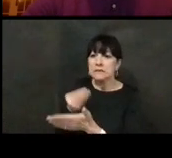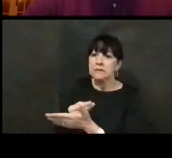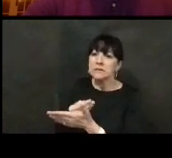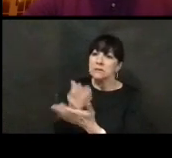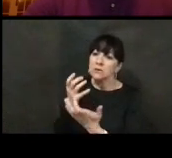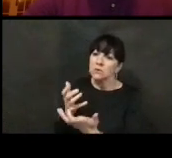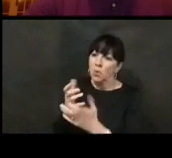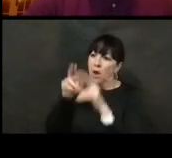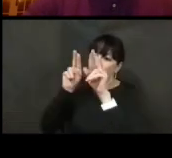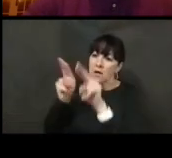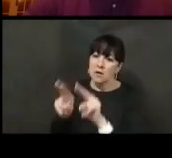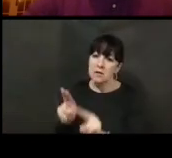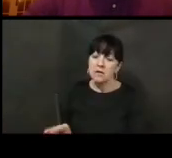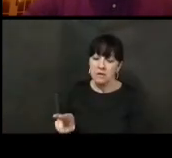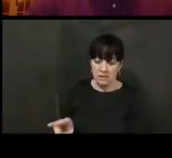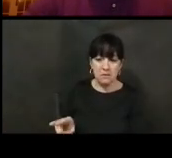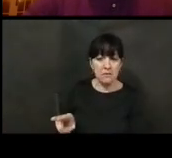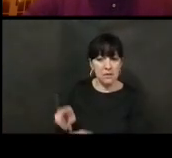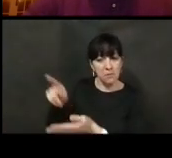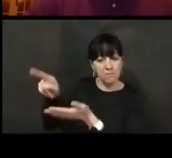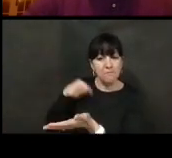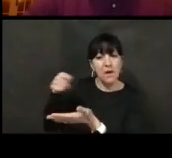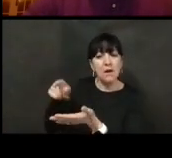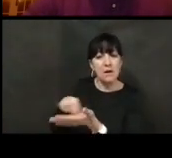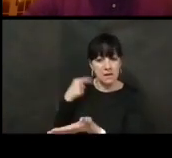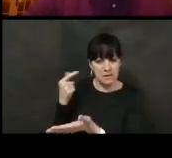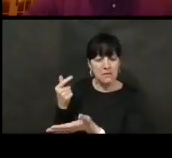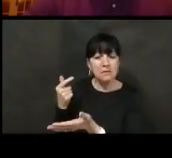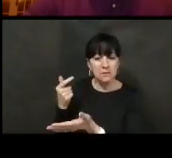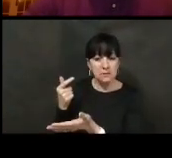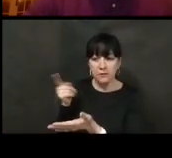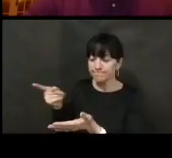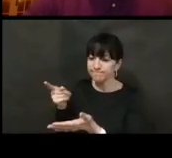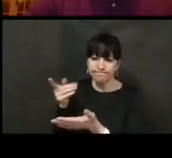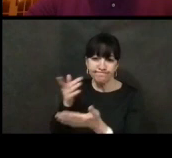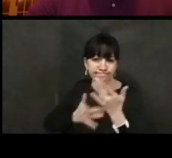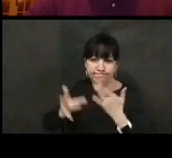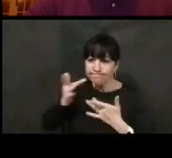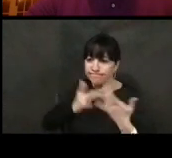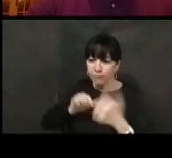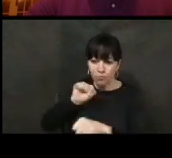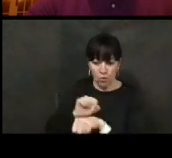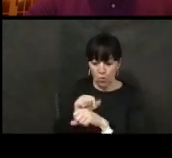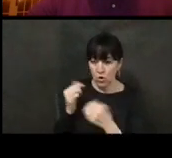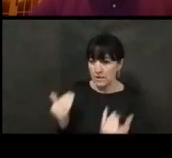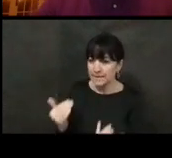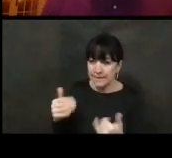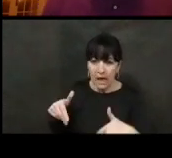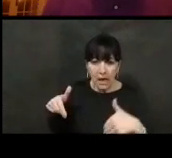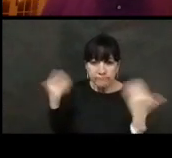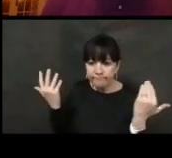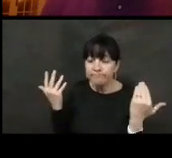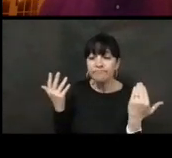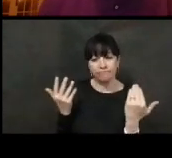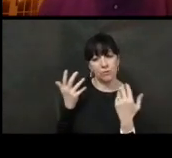and a bunch of folks working phone lines over there. What is the best way for Delawareans to reach out to the Department of Labor?